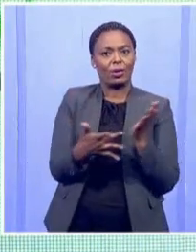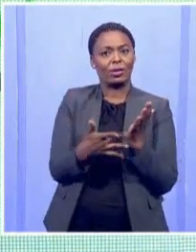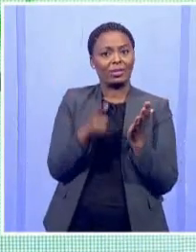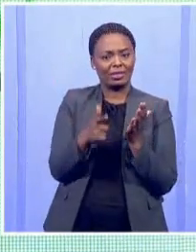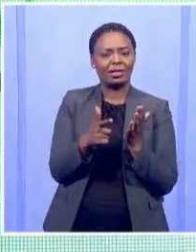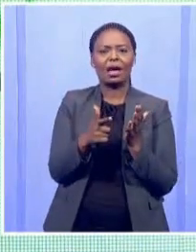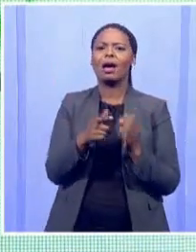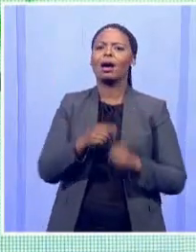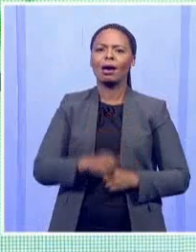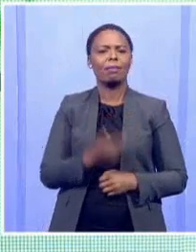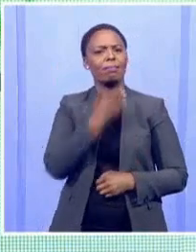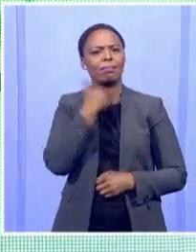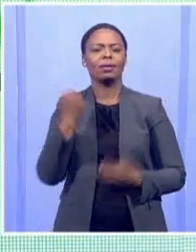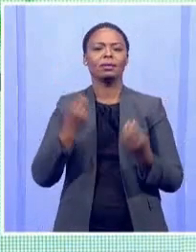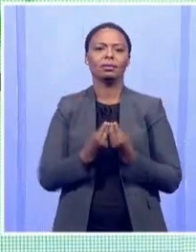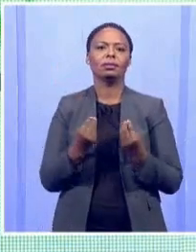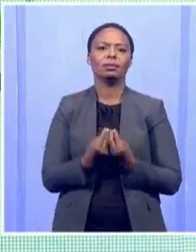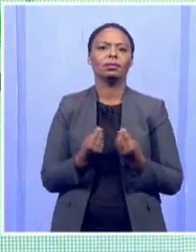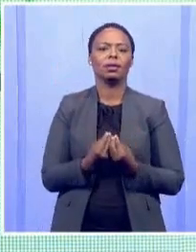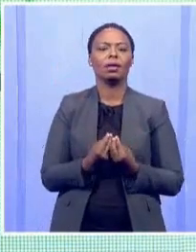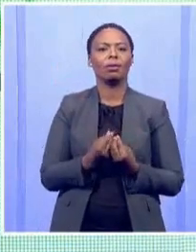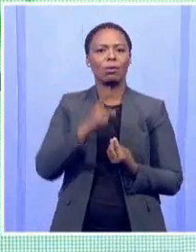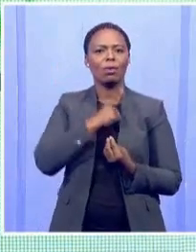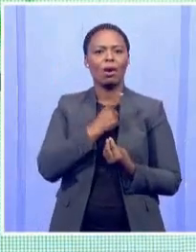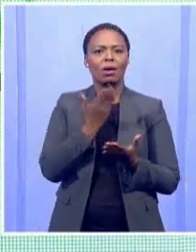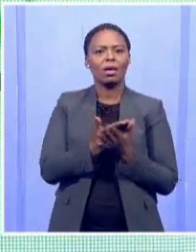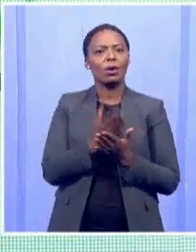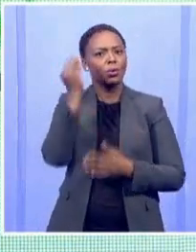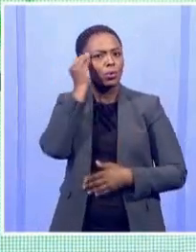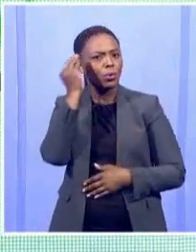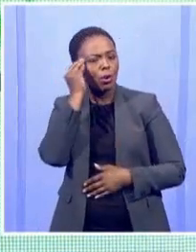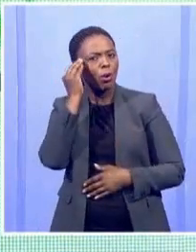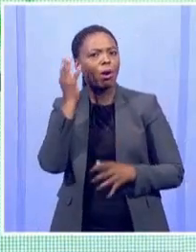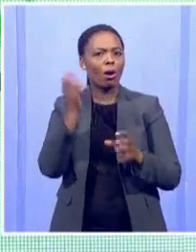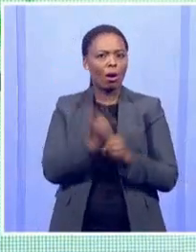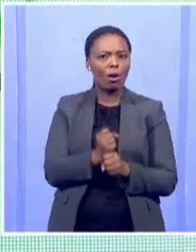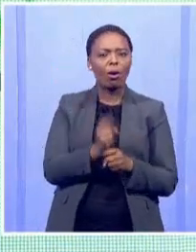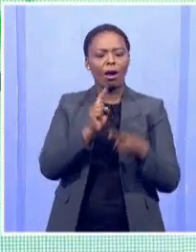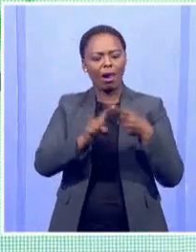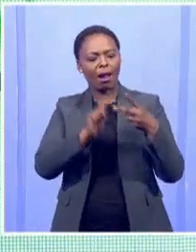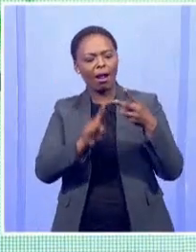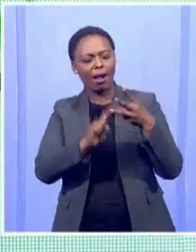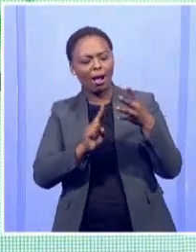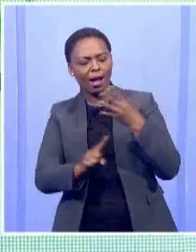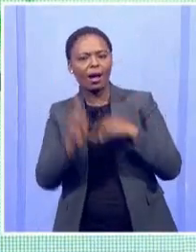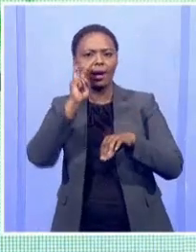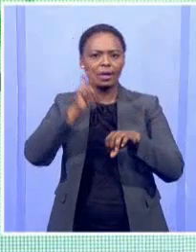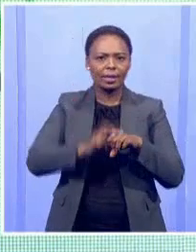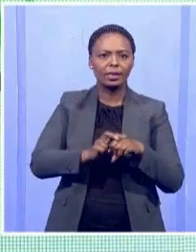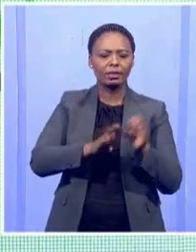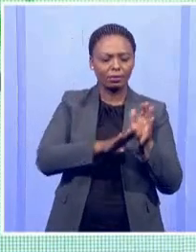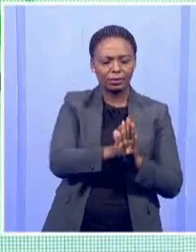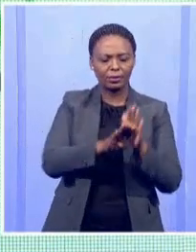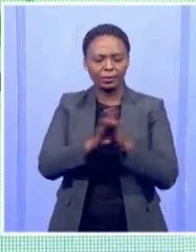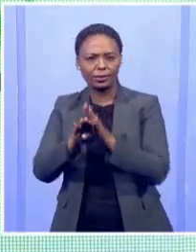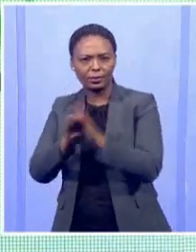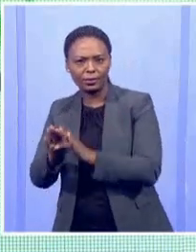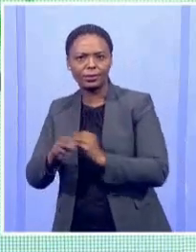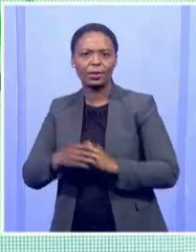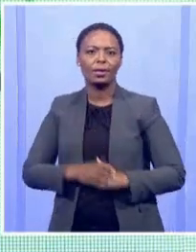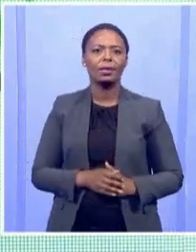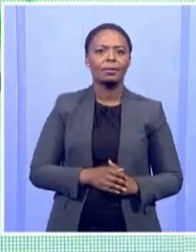be a very critical tool in realizing our aspirations. We must also transform